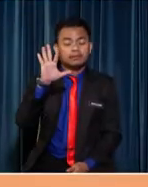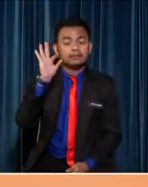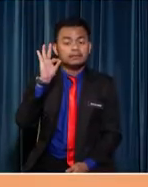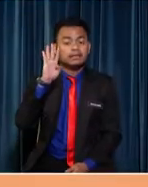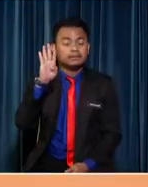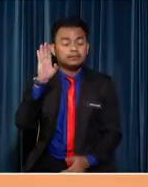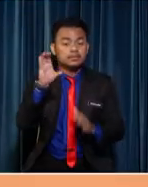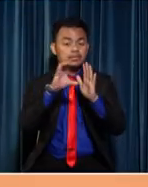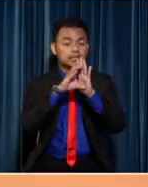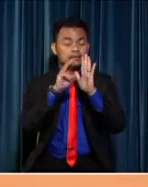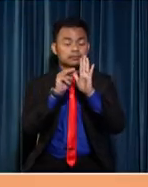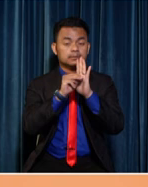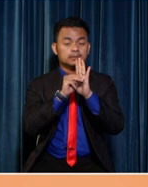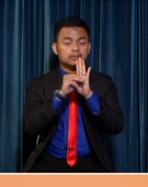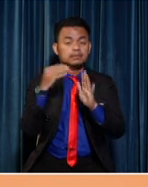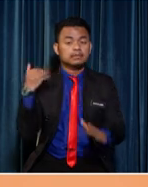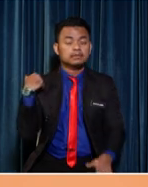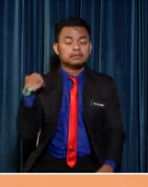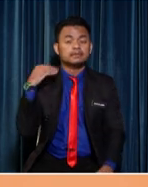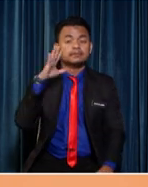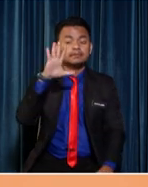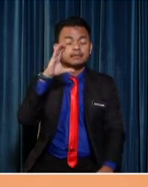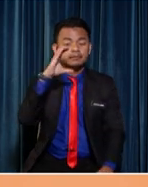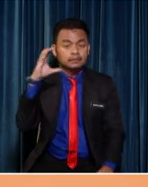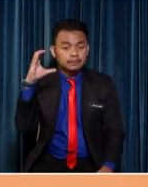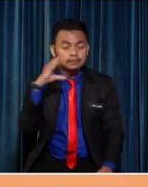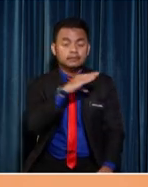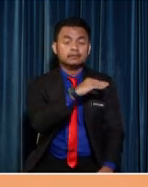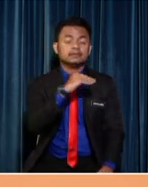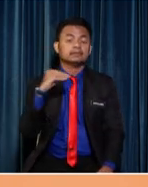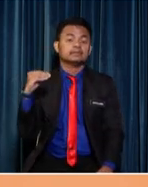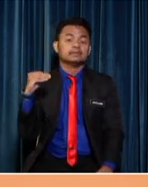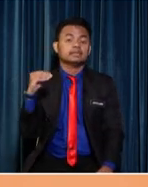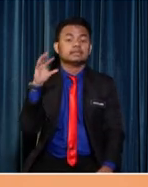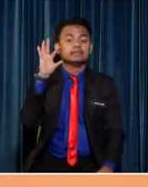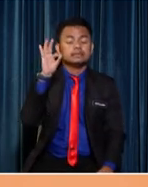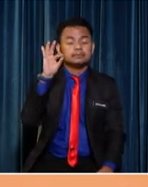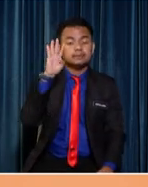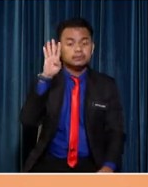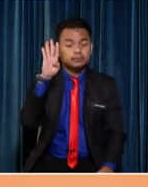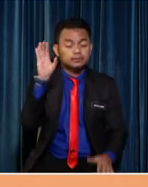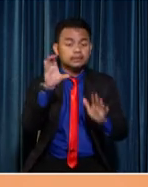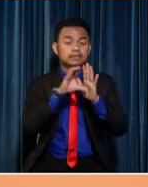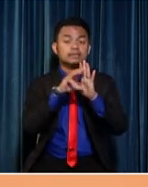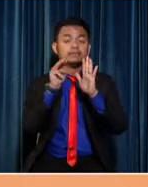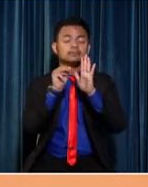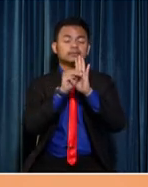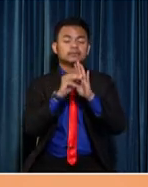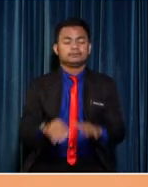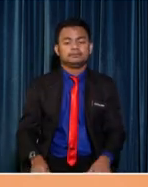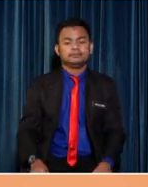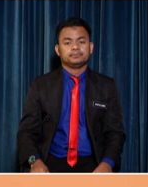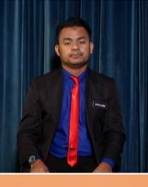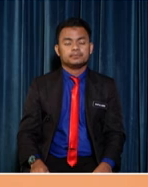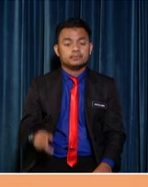594 centimeters has 5 hundredths and another 94 centimeters.